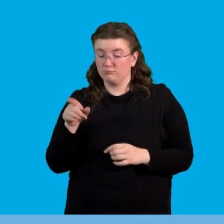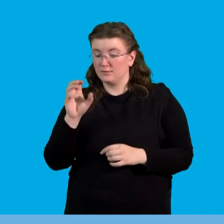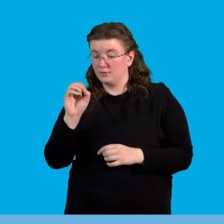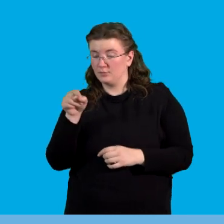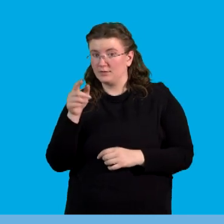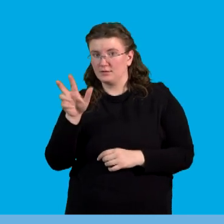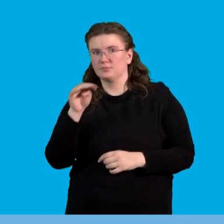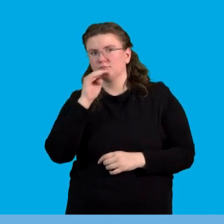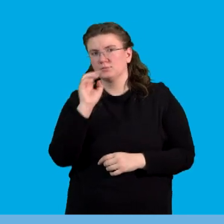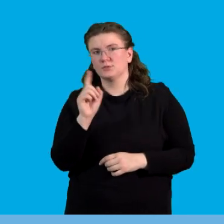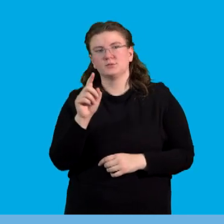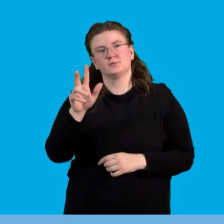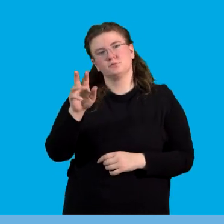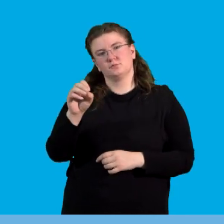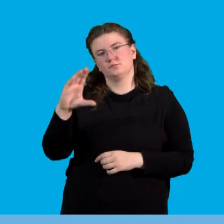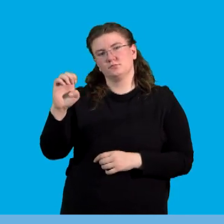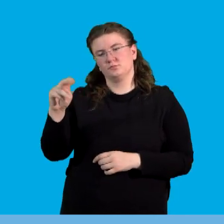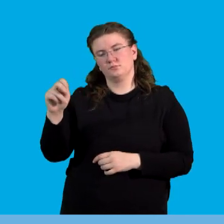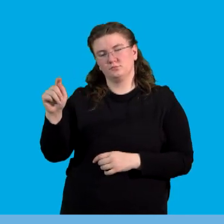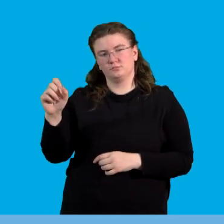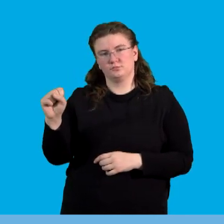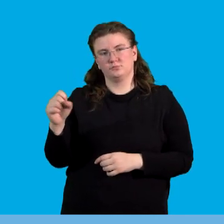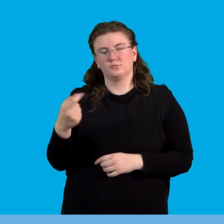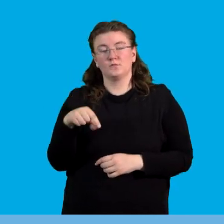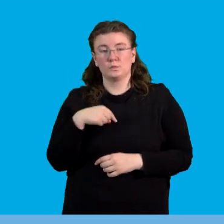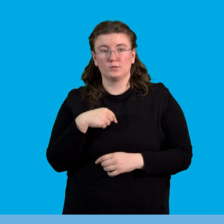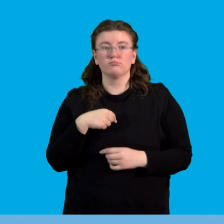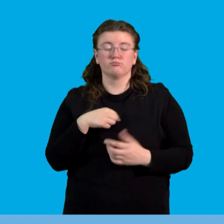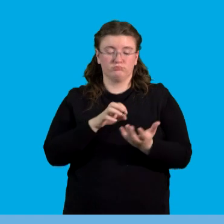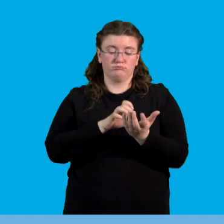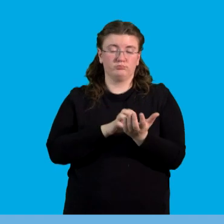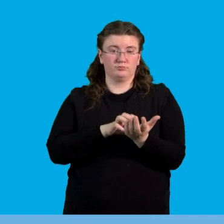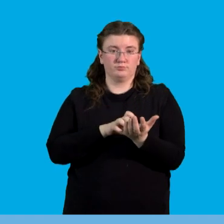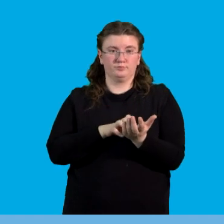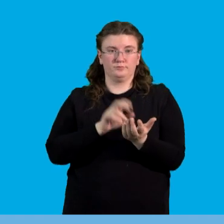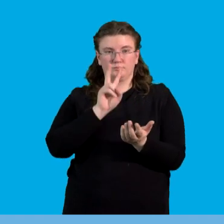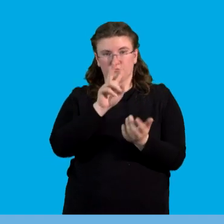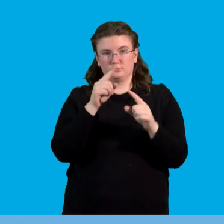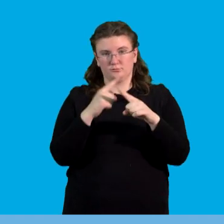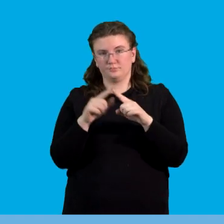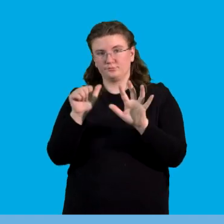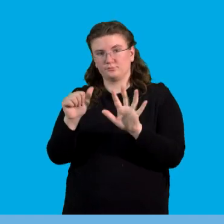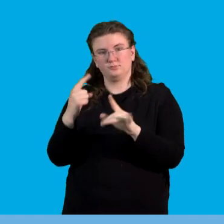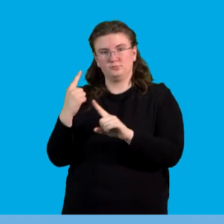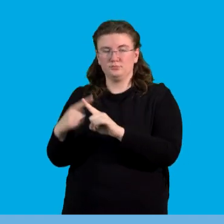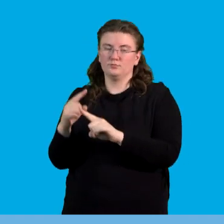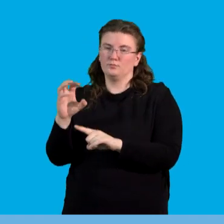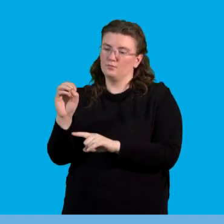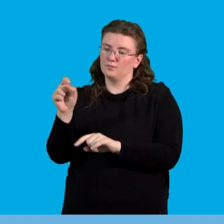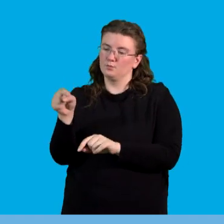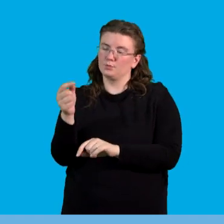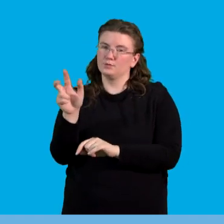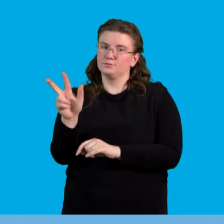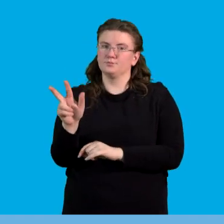80 cents. Now to get the answer to that, you just simply punch in your calculator 2 multiplied by